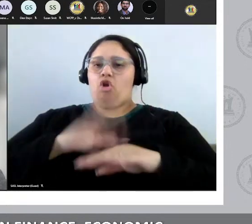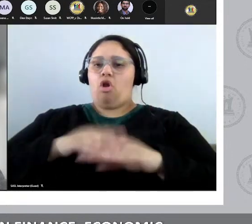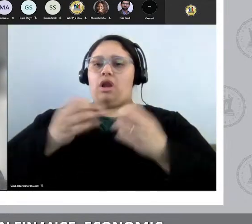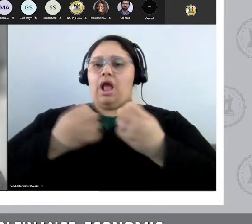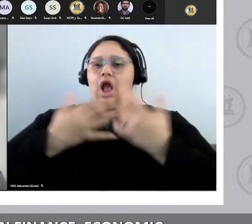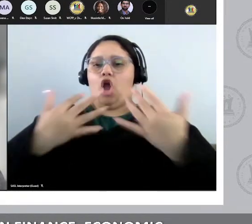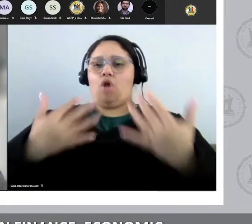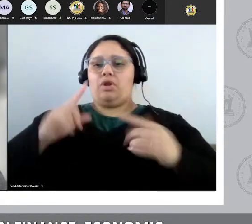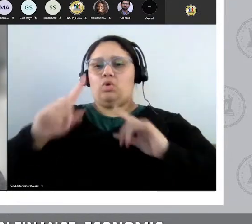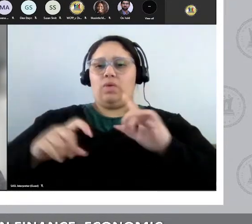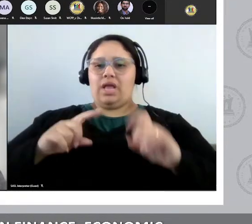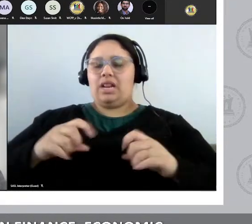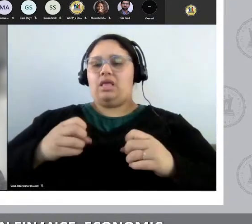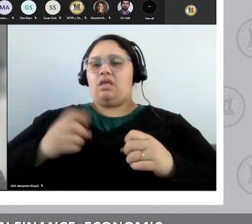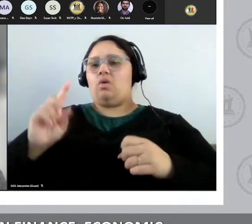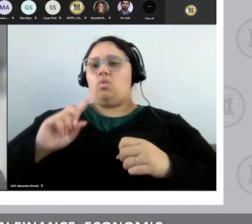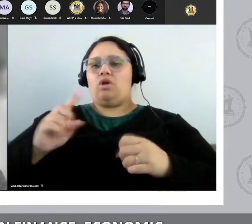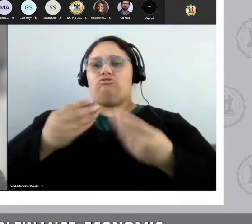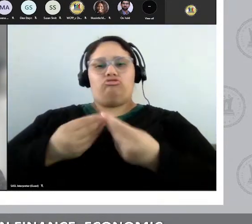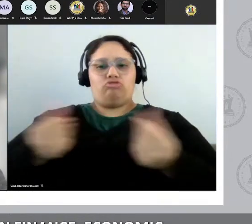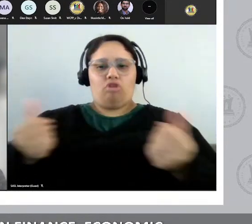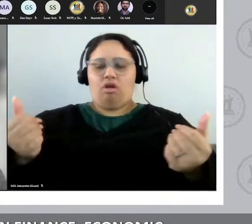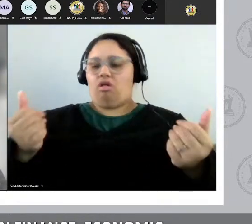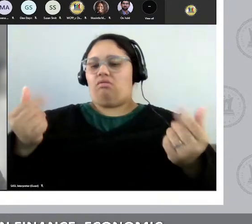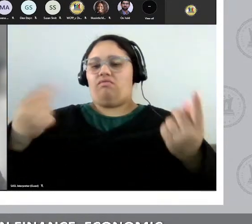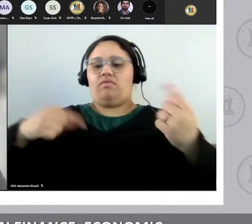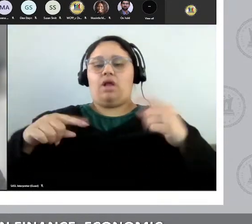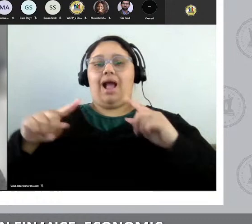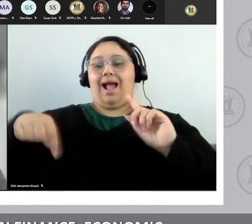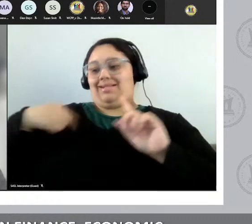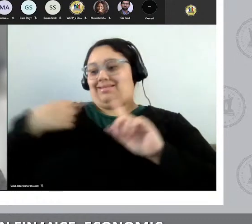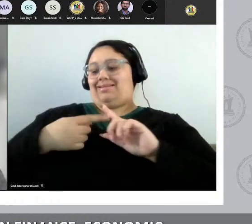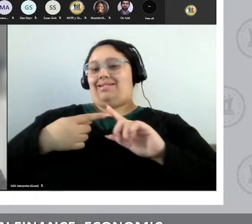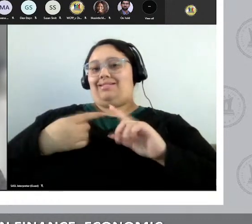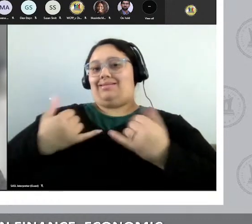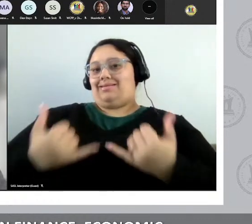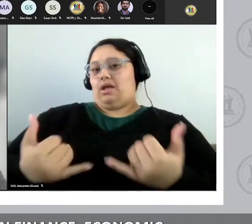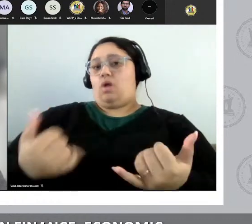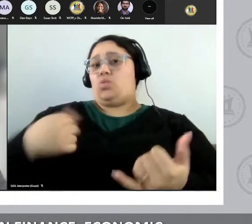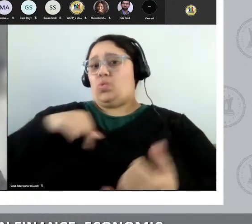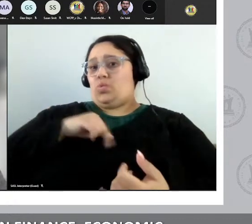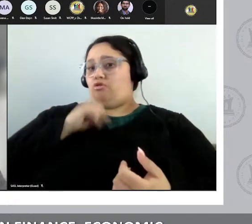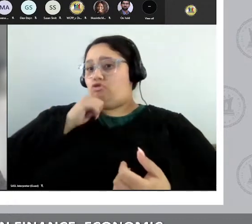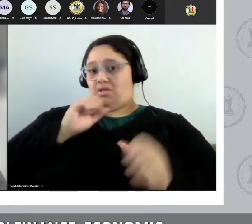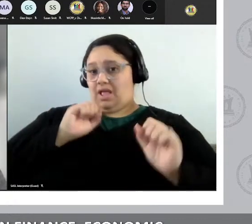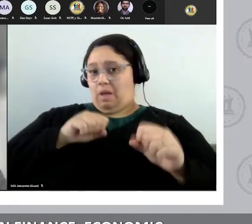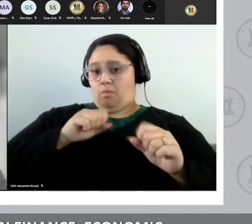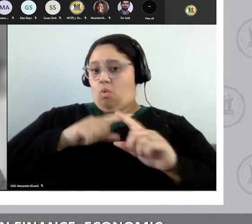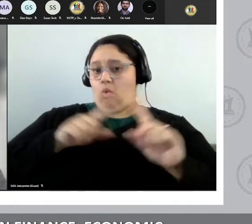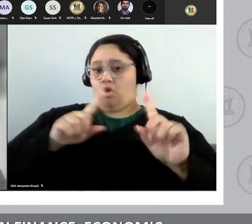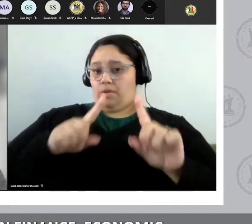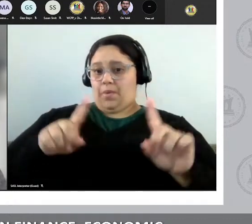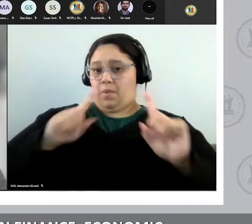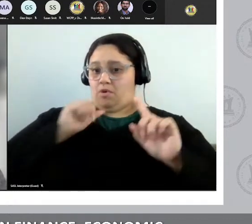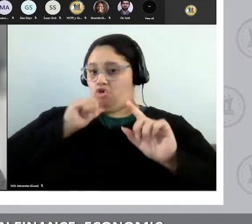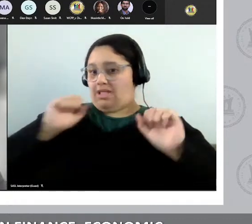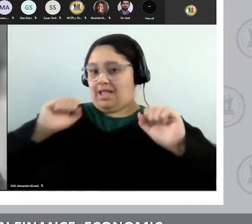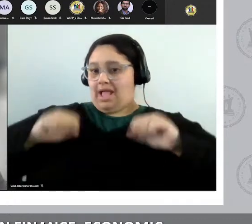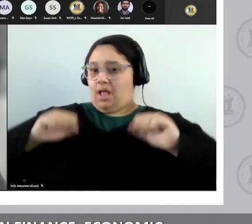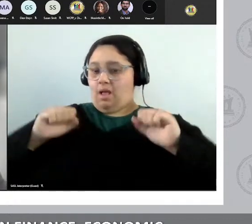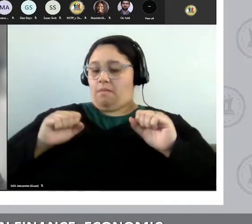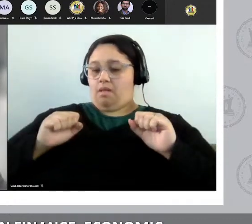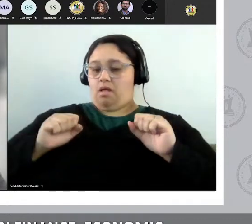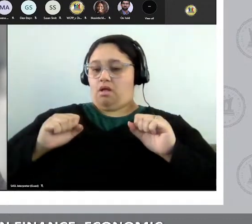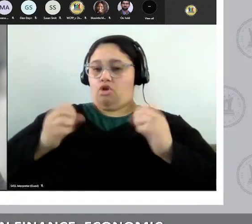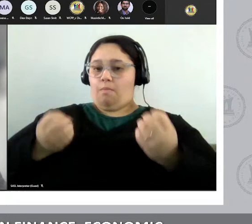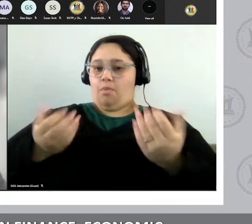of queries, what has been resolved. Up until this point, are we unable, is the department unable